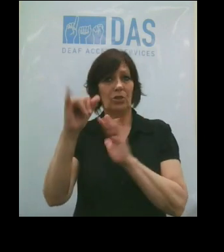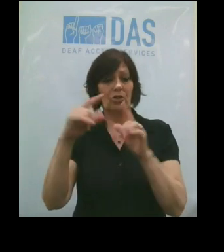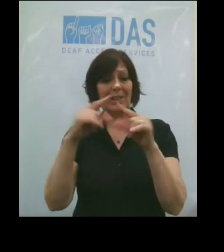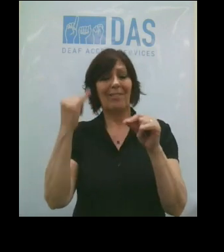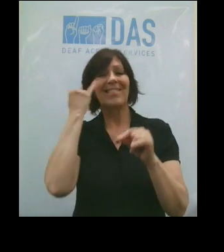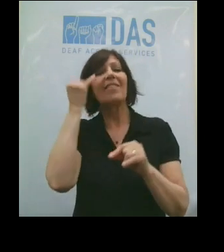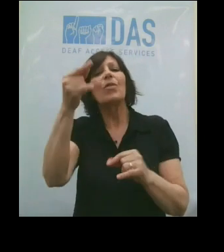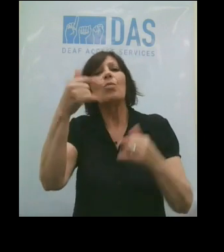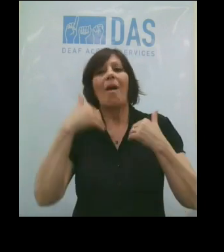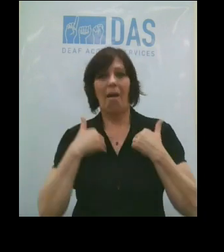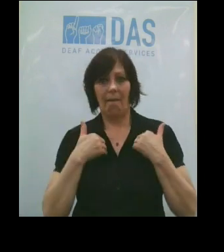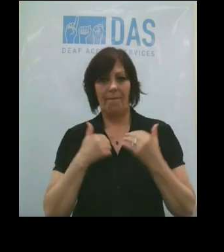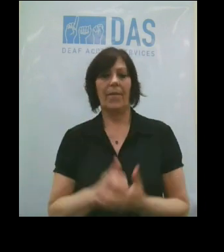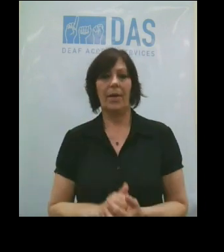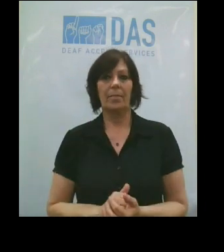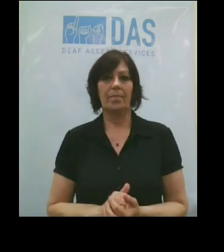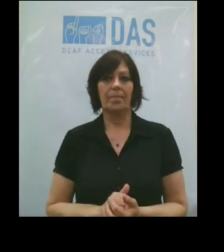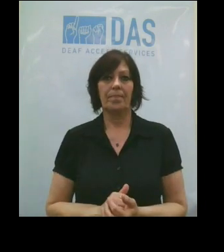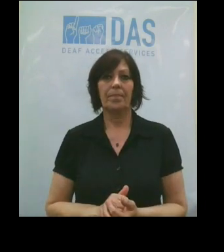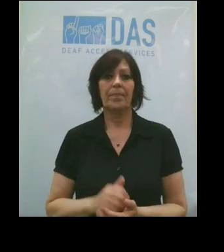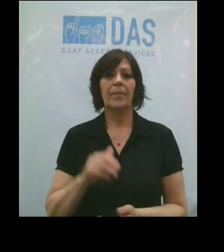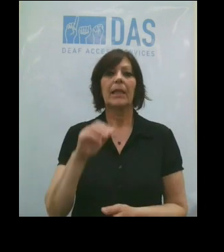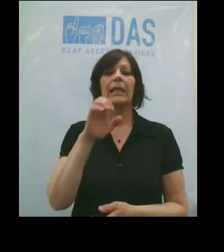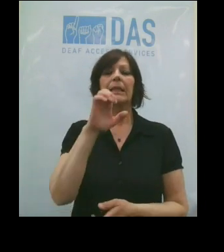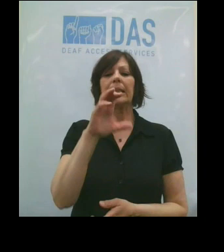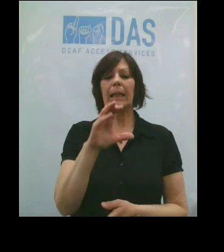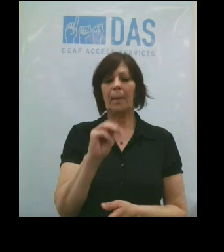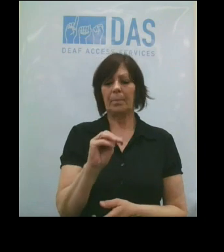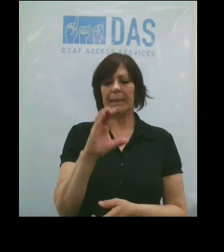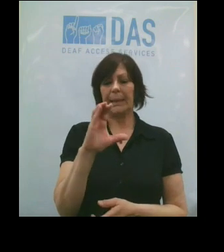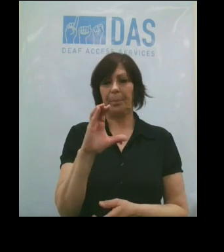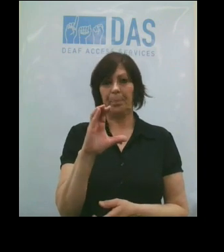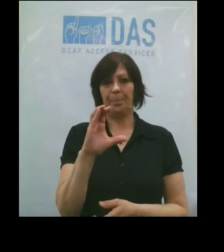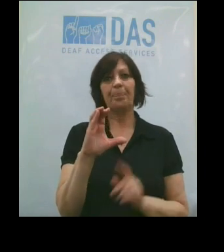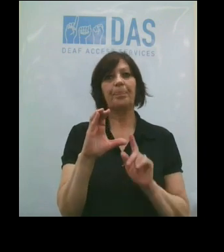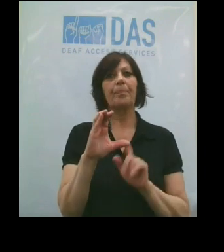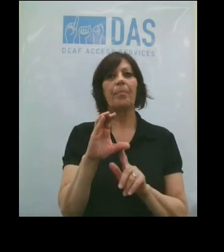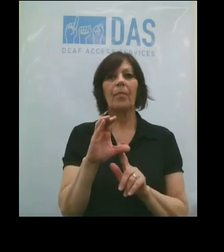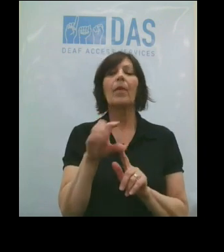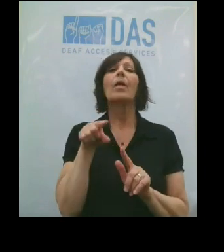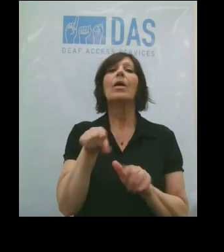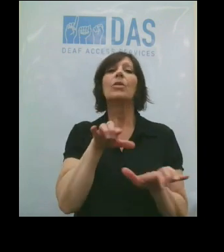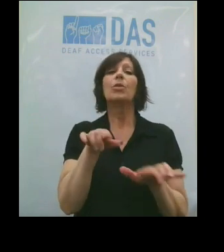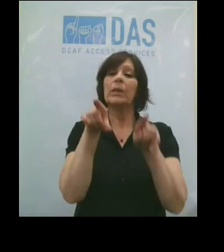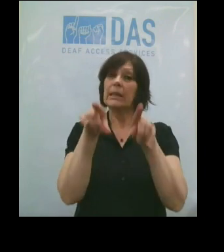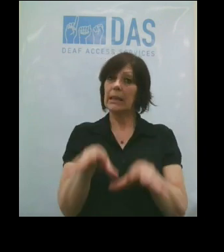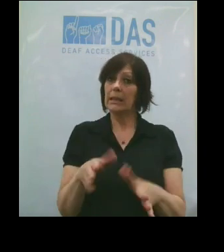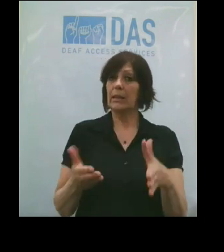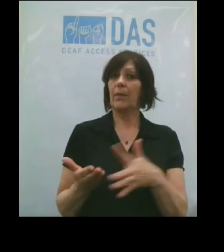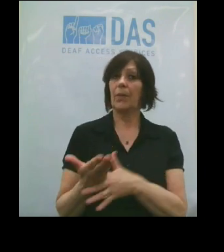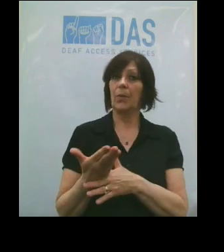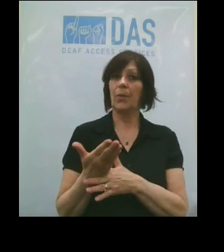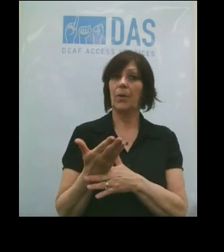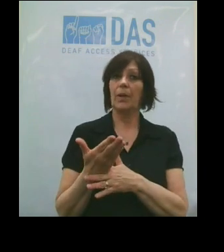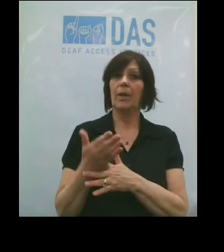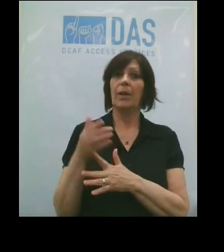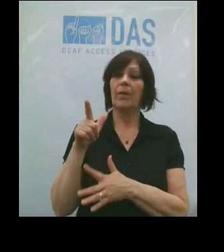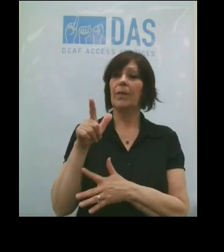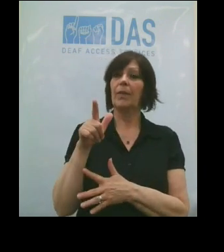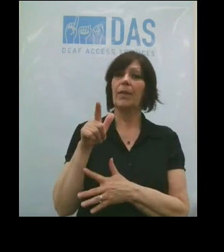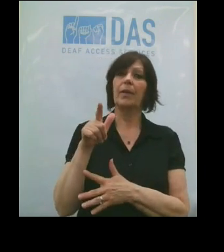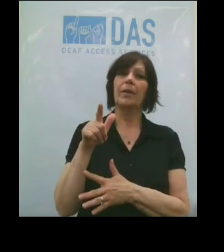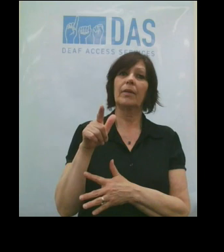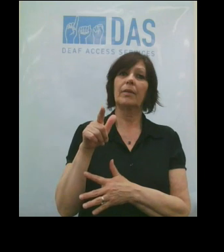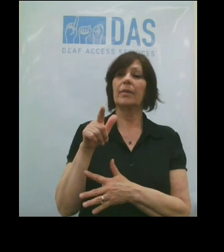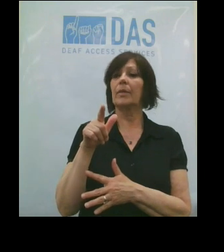if you have insurance. ECMC. ECMC, as we announced, is doing testing through the ECMC and